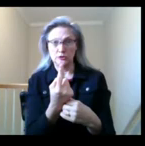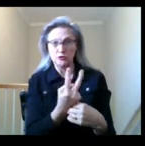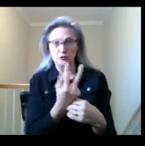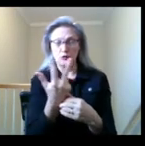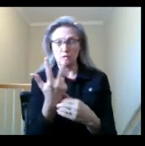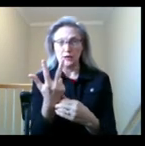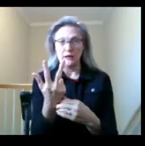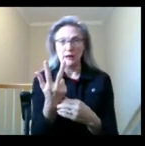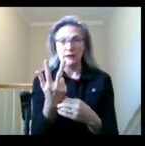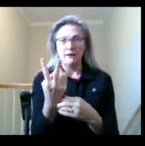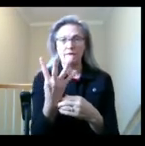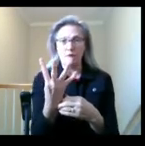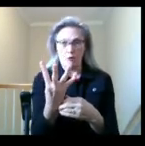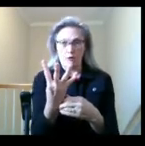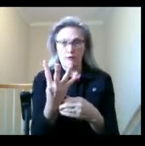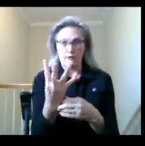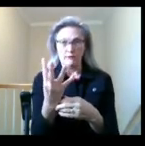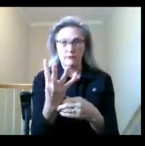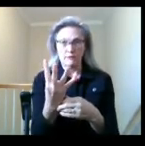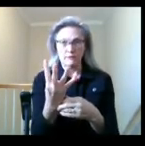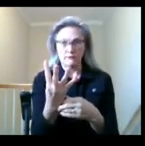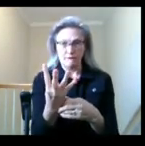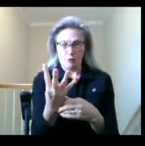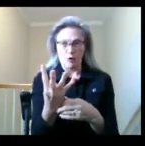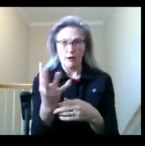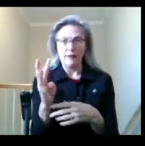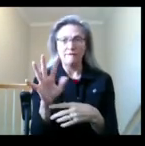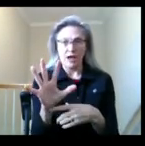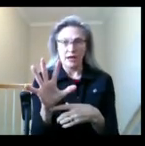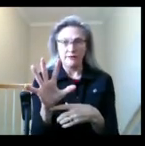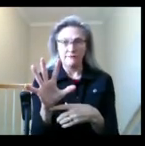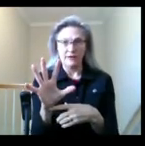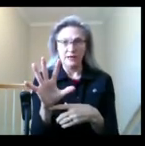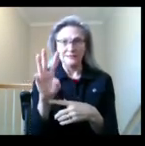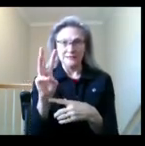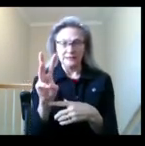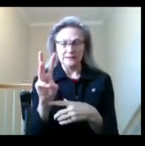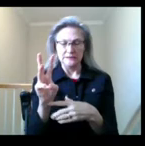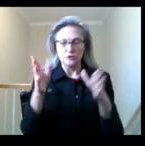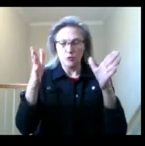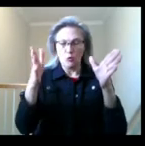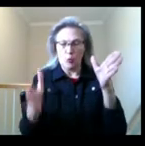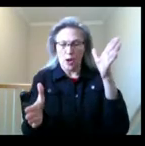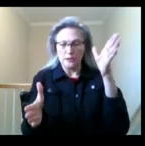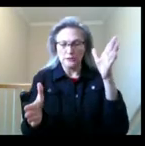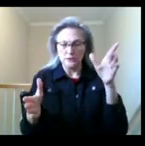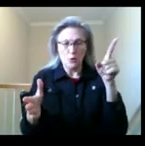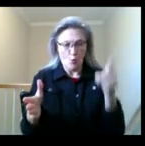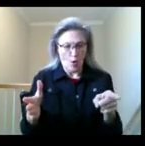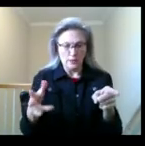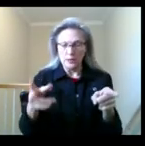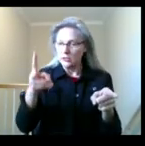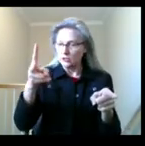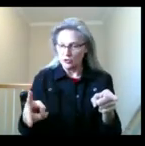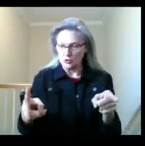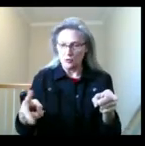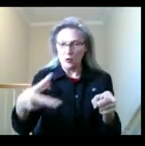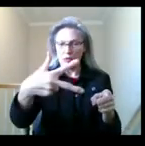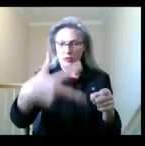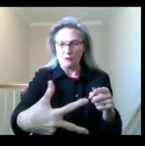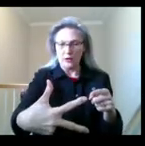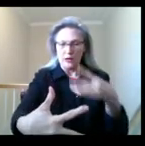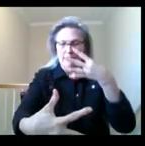2, this face, 3, this face, 4, and then the top and the bottom, making it a total of 6.